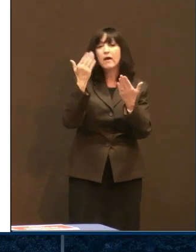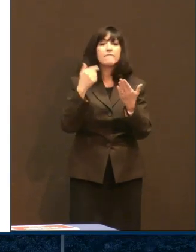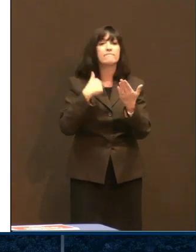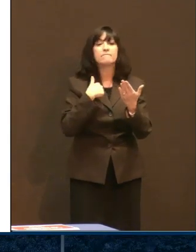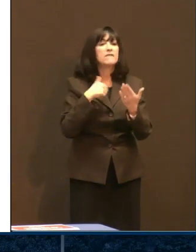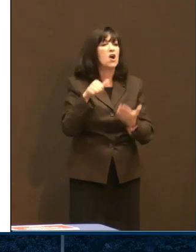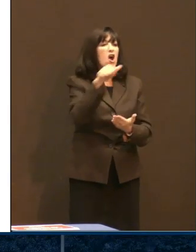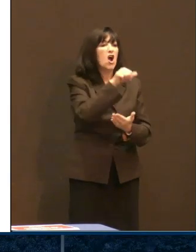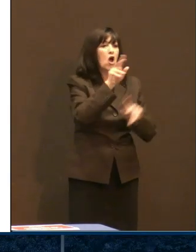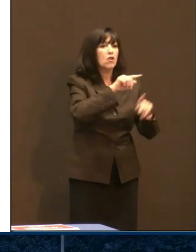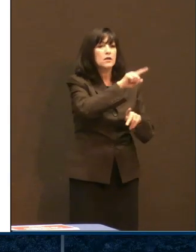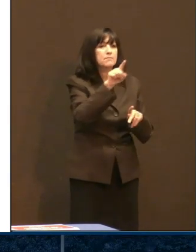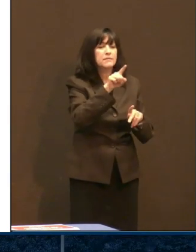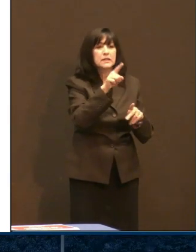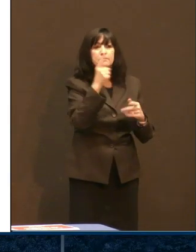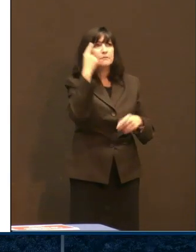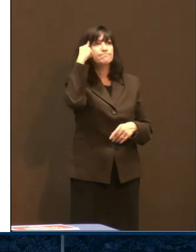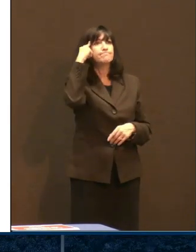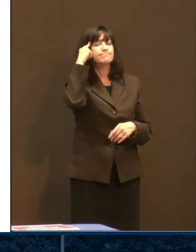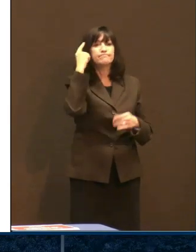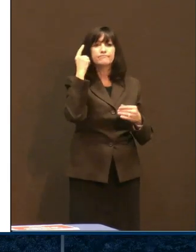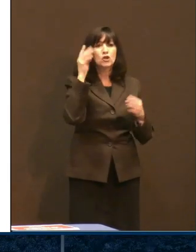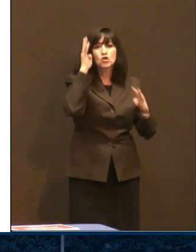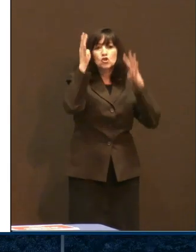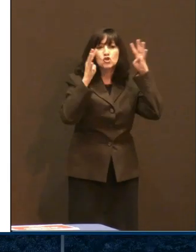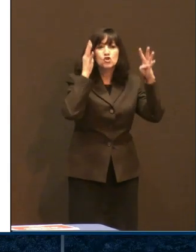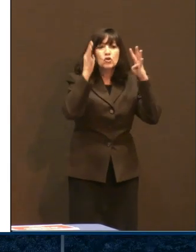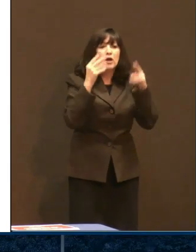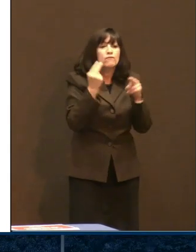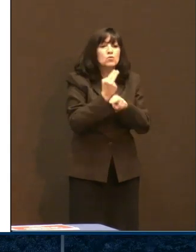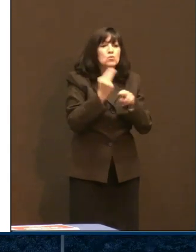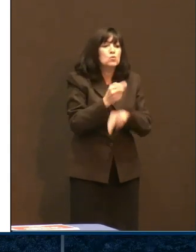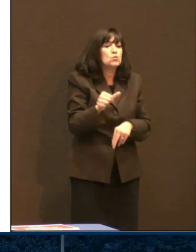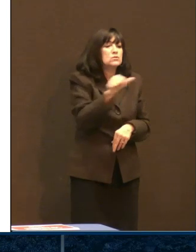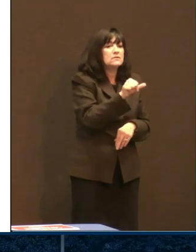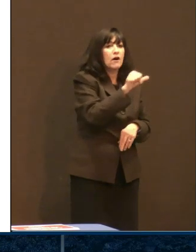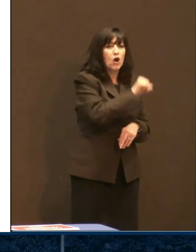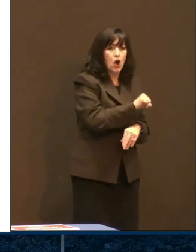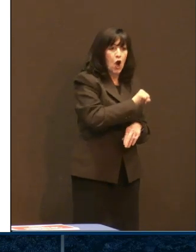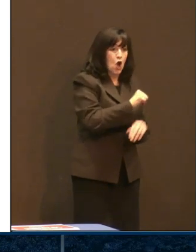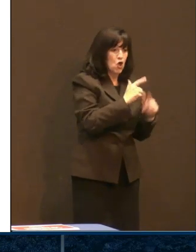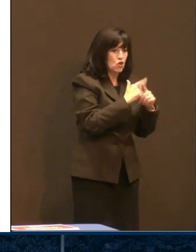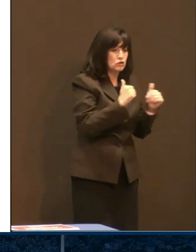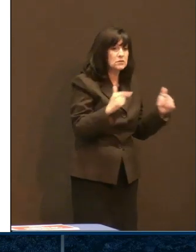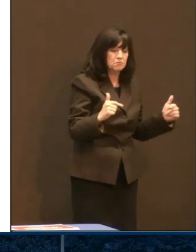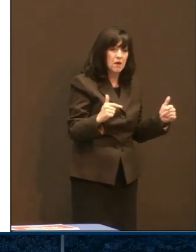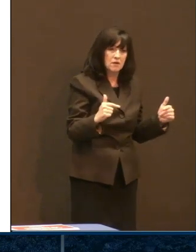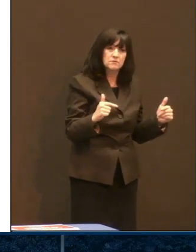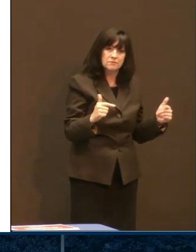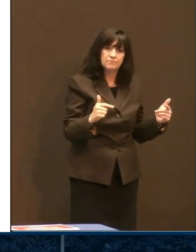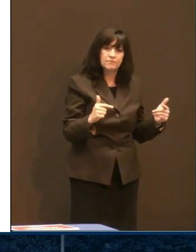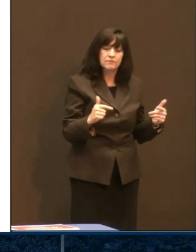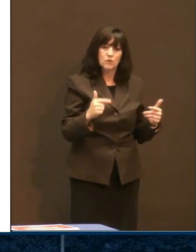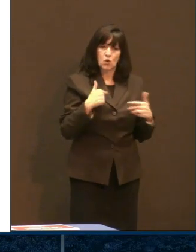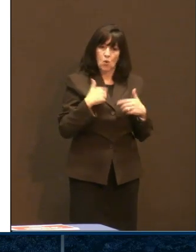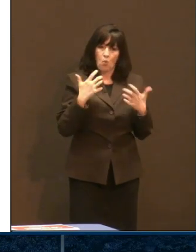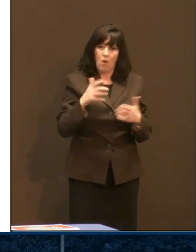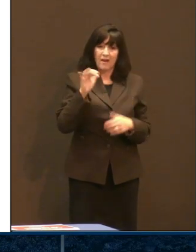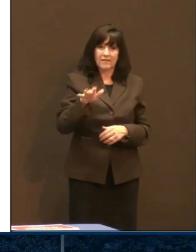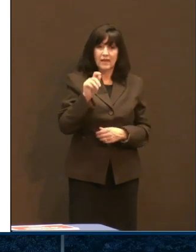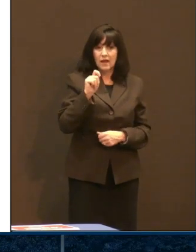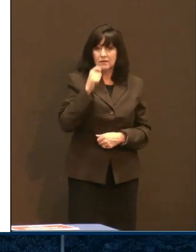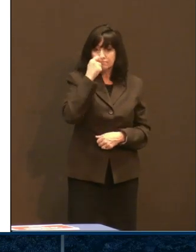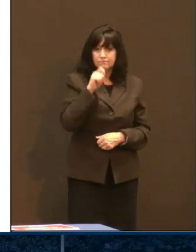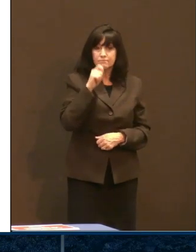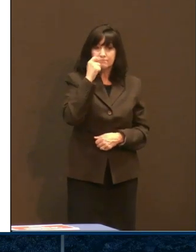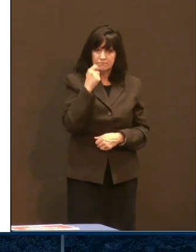hospital partners, we're going to continue to certainly make sure that the nasal swab or the PCR diagnostic test